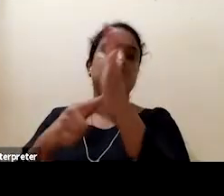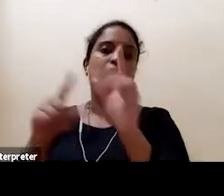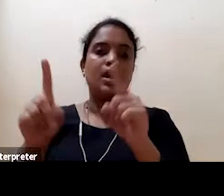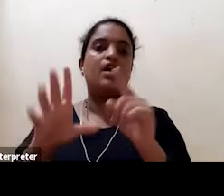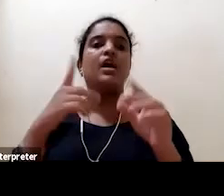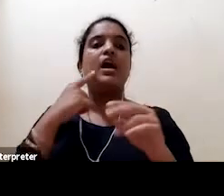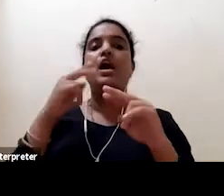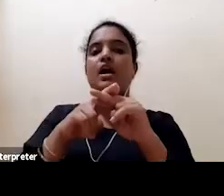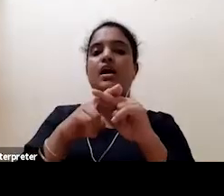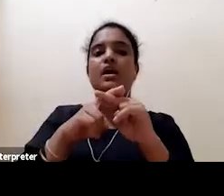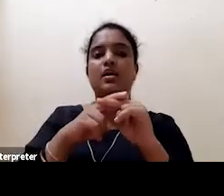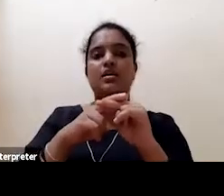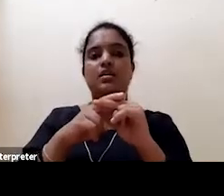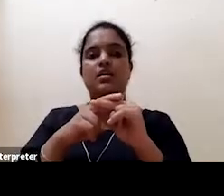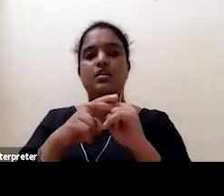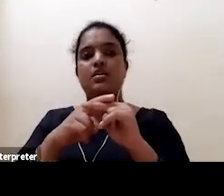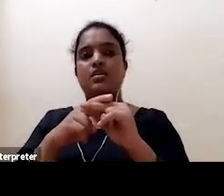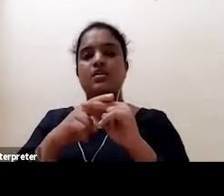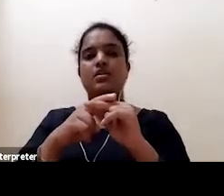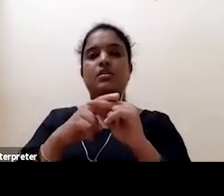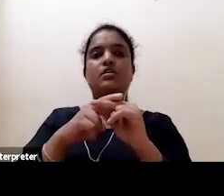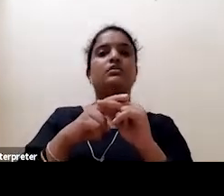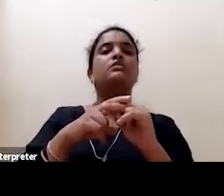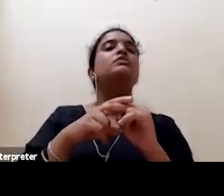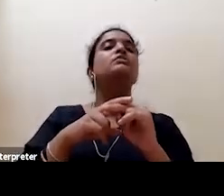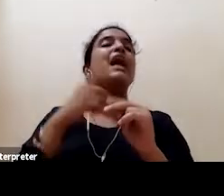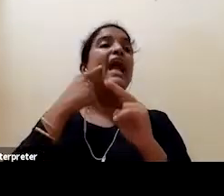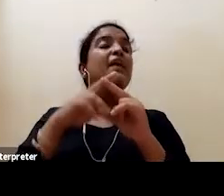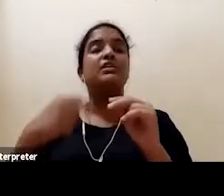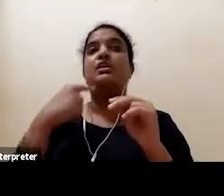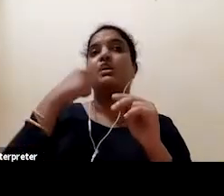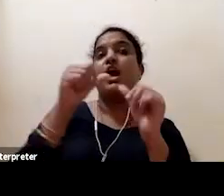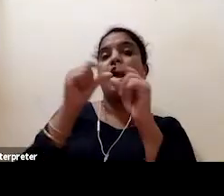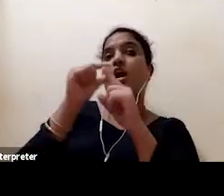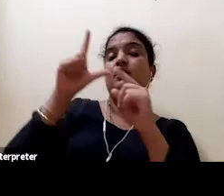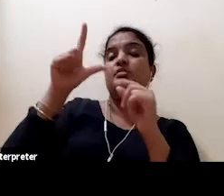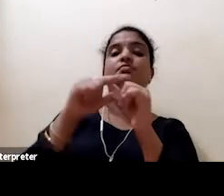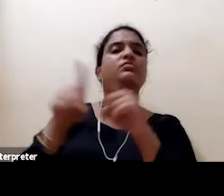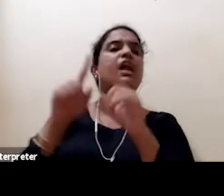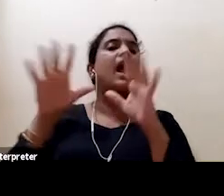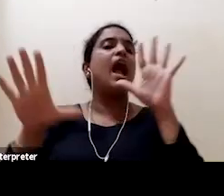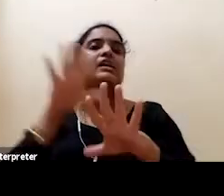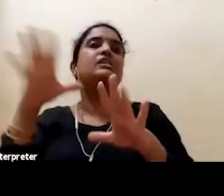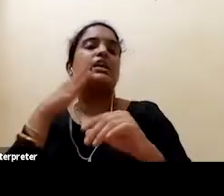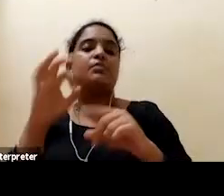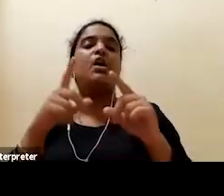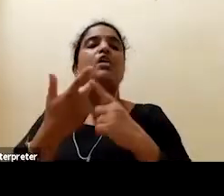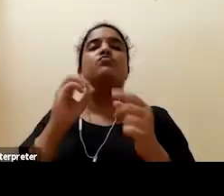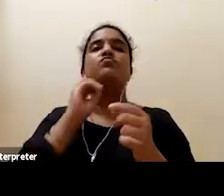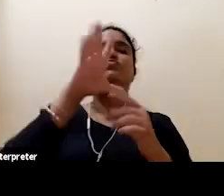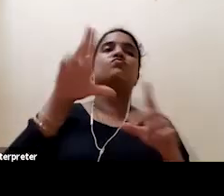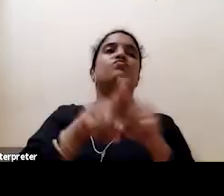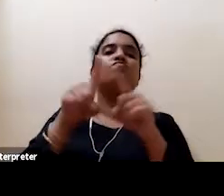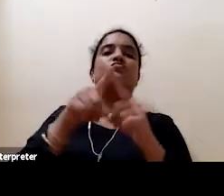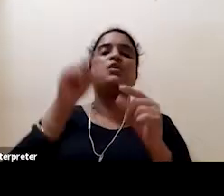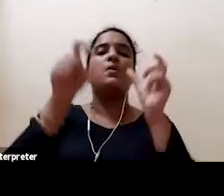the audience is still with you, and then you tell them this is the appliance. And then your last thing should be action, which is like a call to action. You can ask